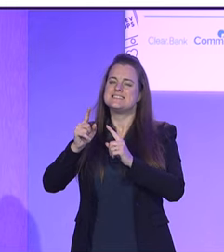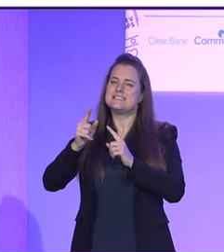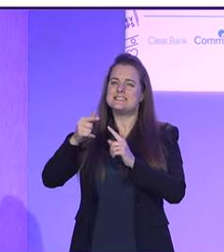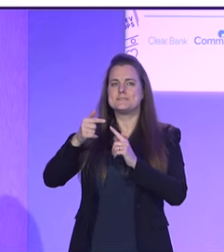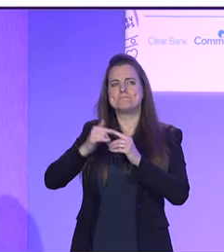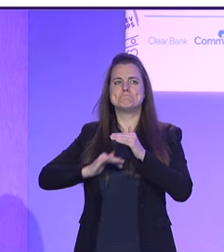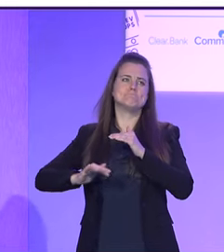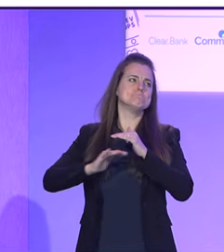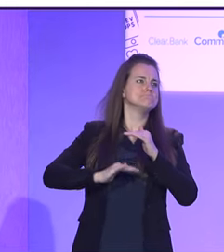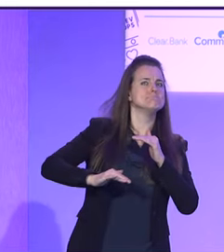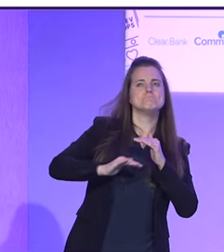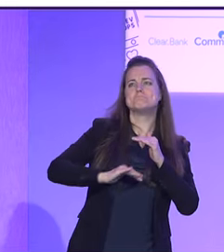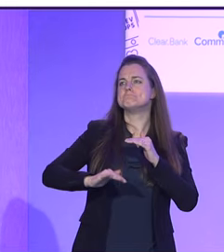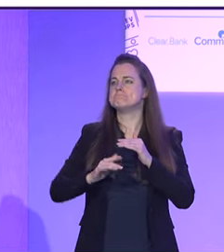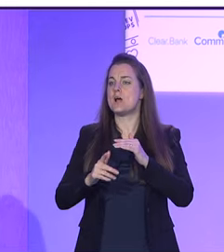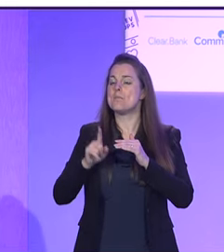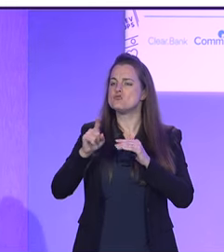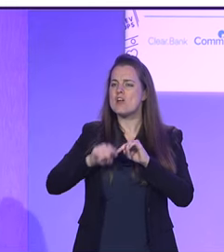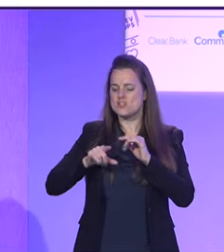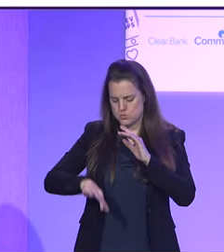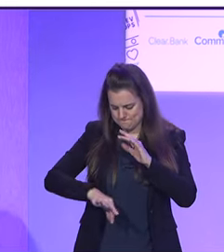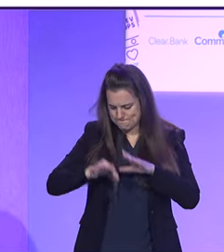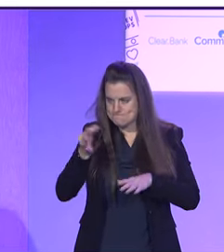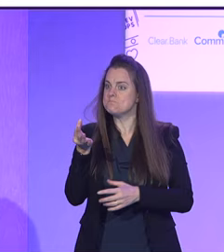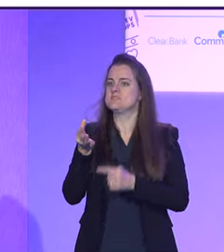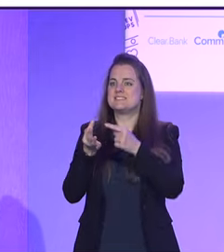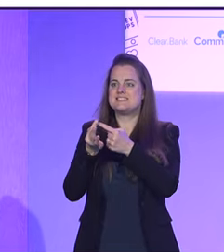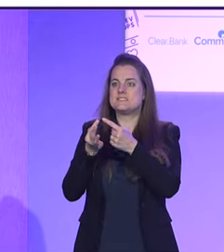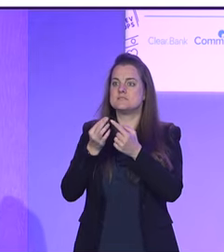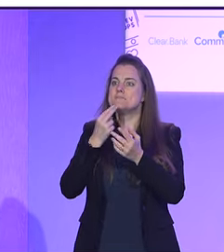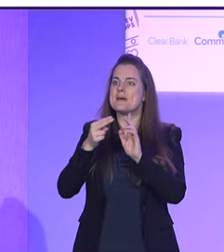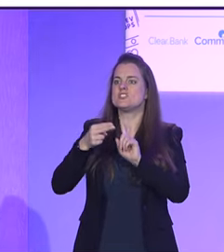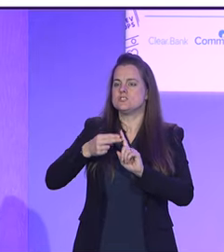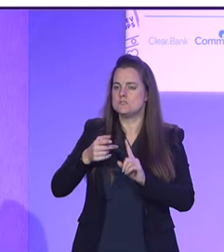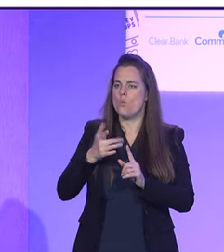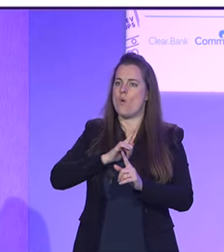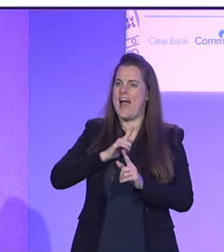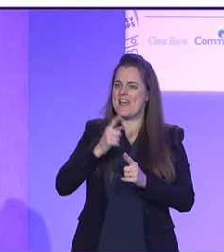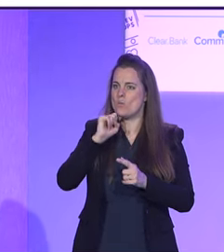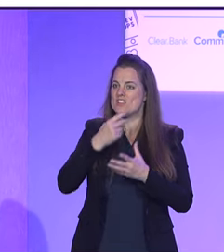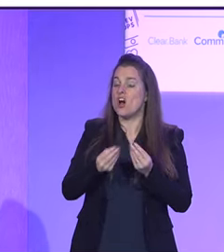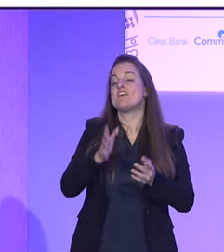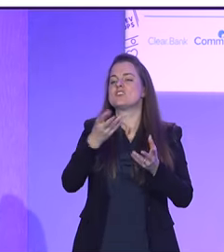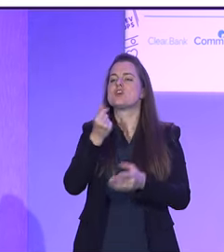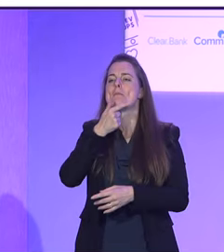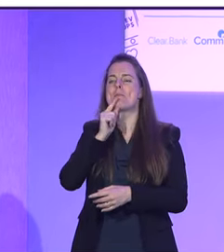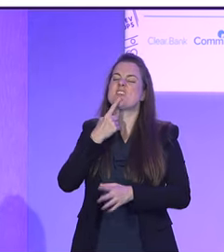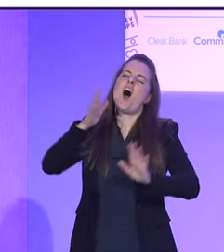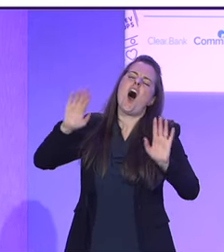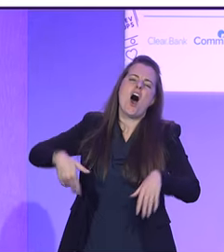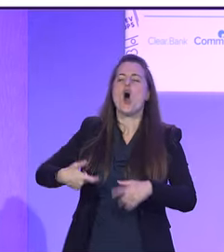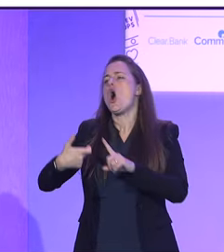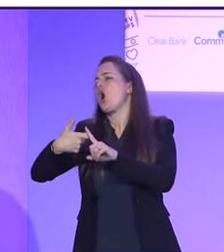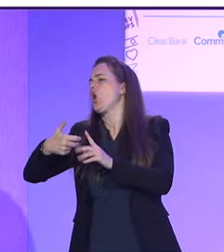way. Try to surface those mental models. Some people will believe Kubernetes will solve all their problems, or this particular tool, or that particular